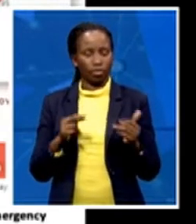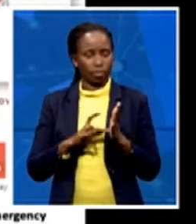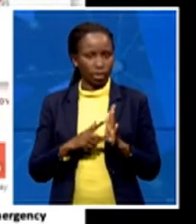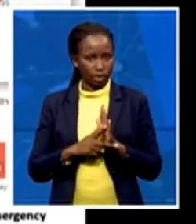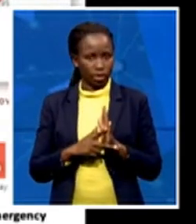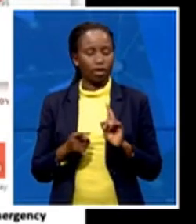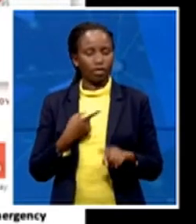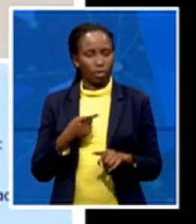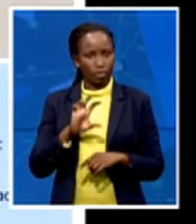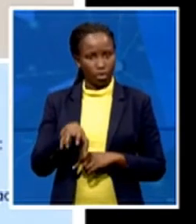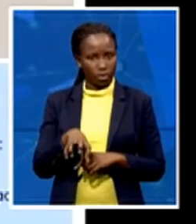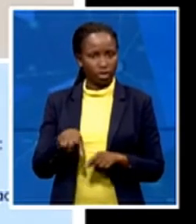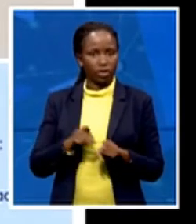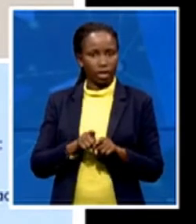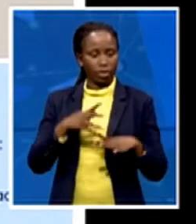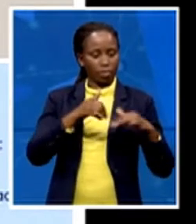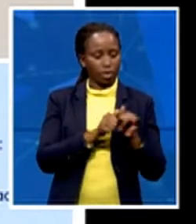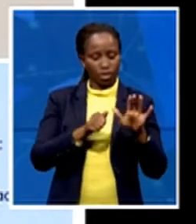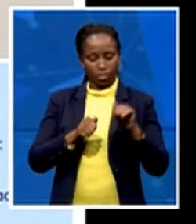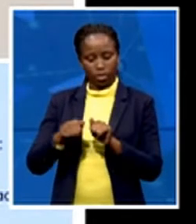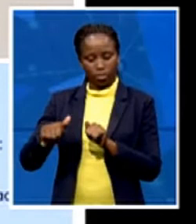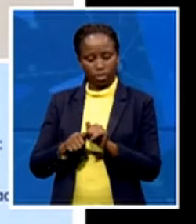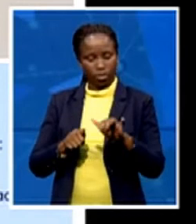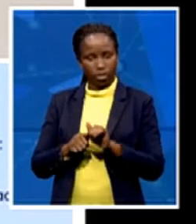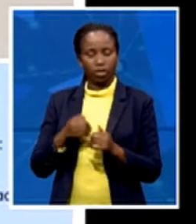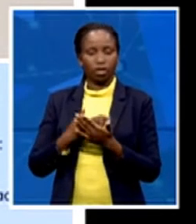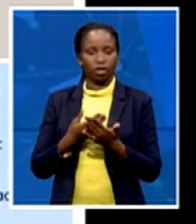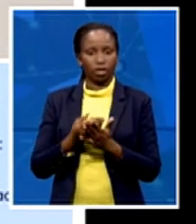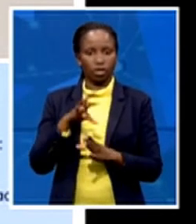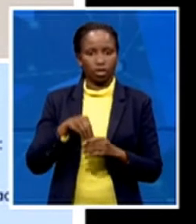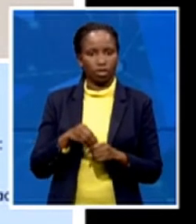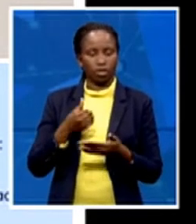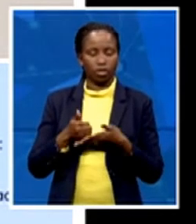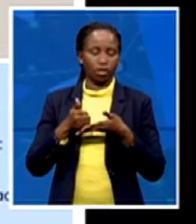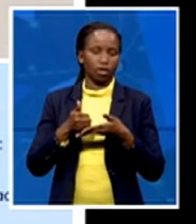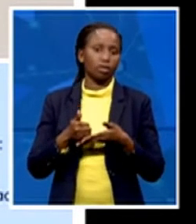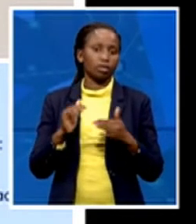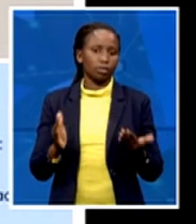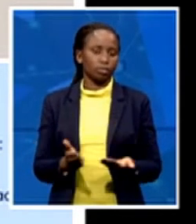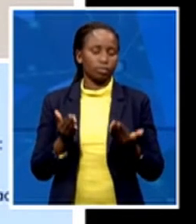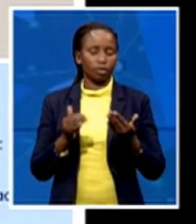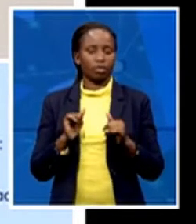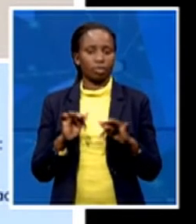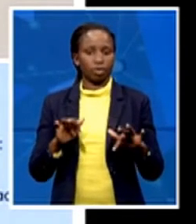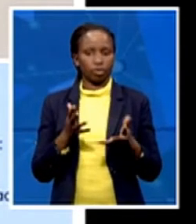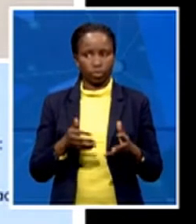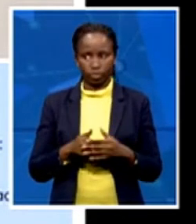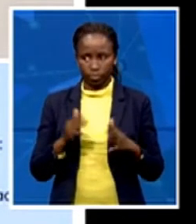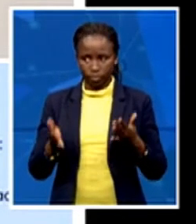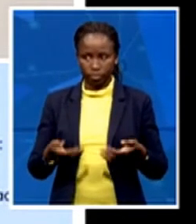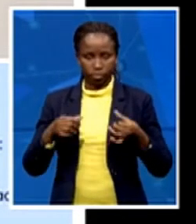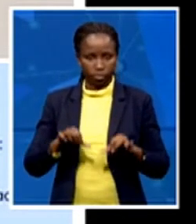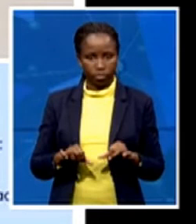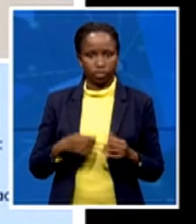curbing on interpersonal violence. Our planning for the third wave very much has been on getting staff for COVID, but